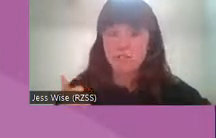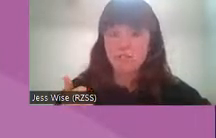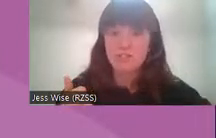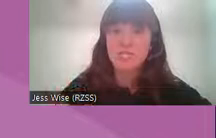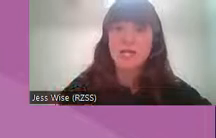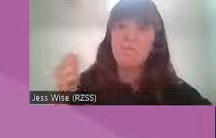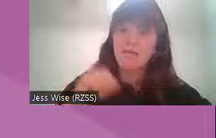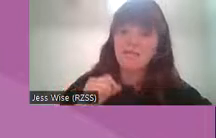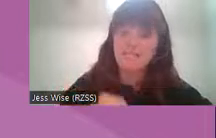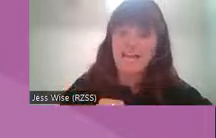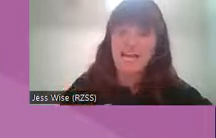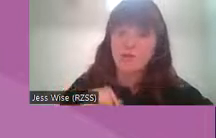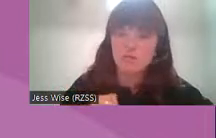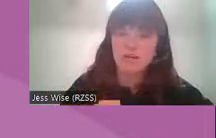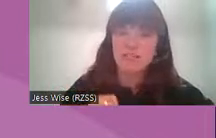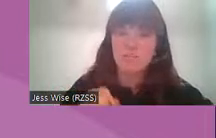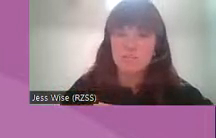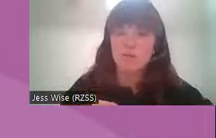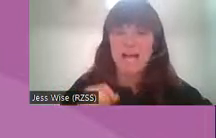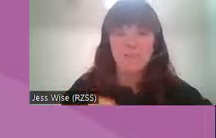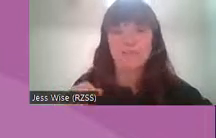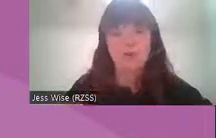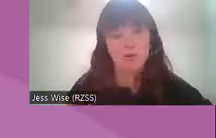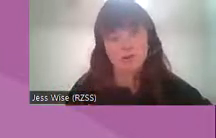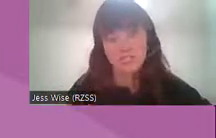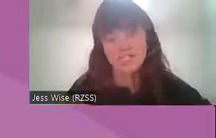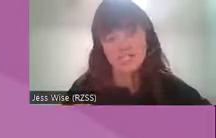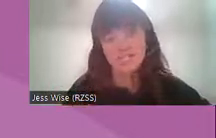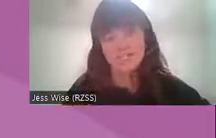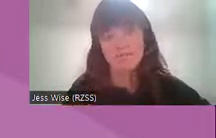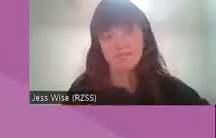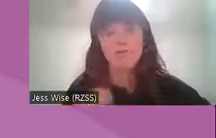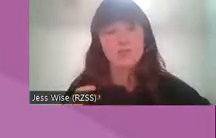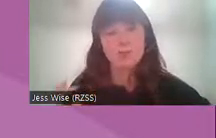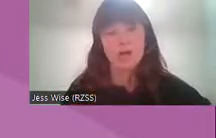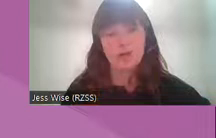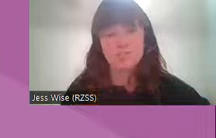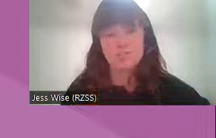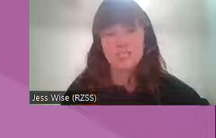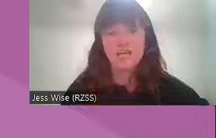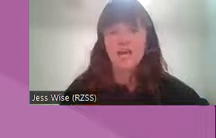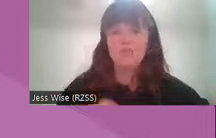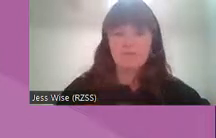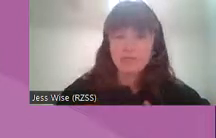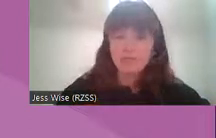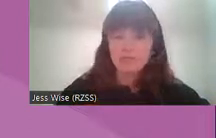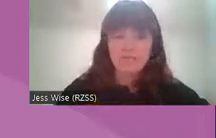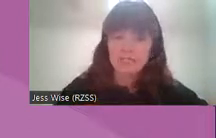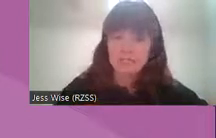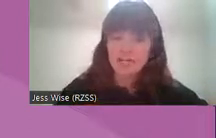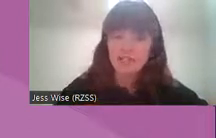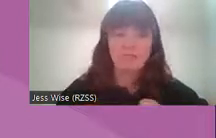COVID restrictions. But even now, we're finding that people have not lost that sense of sort of new priority for